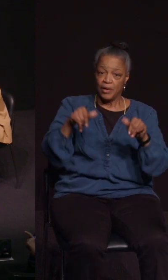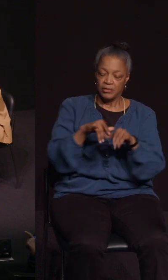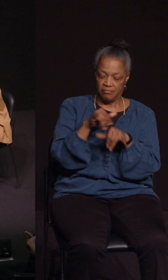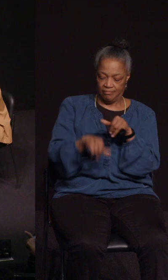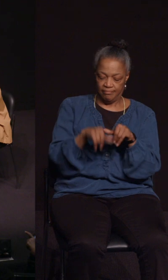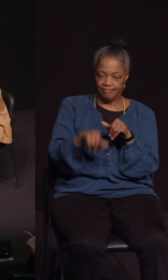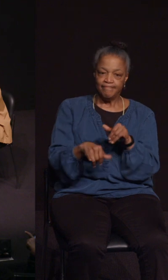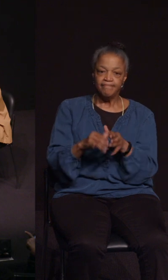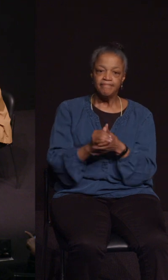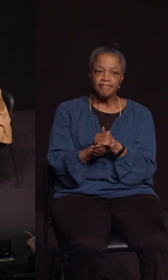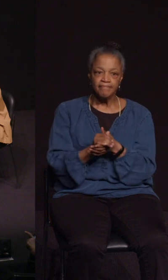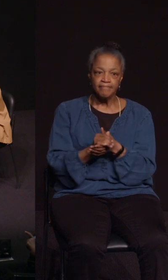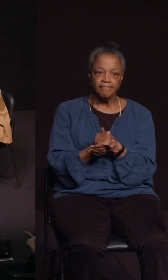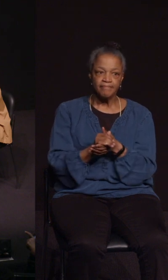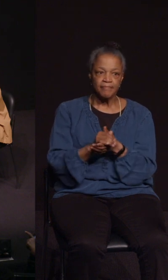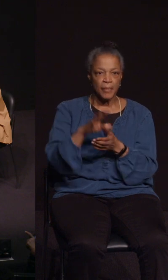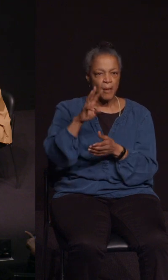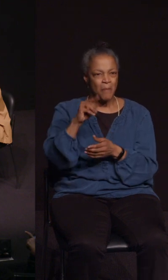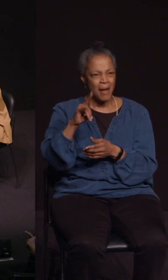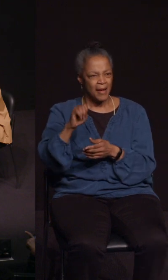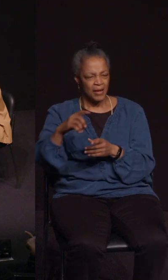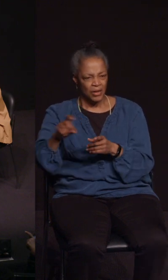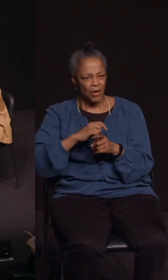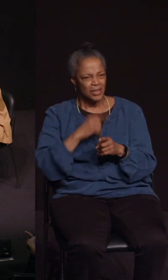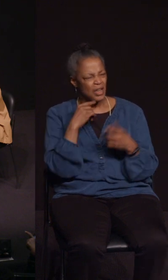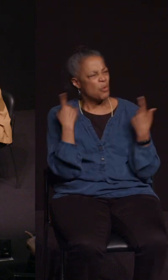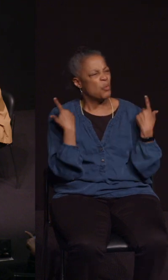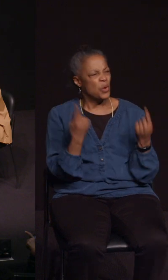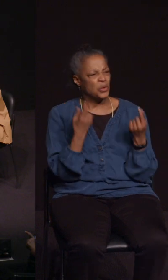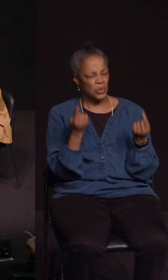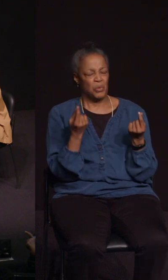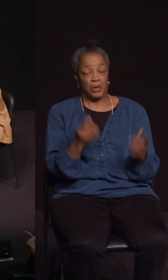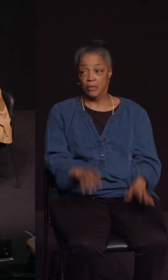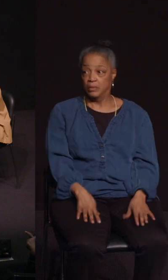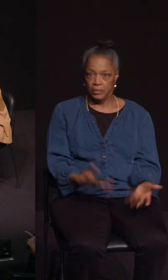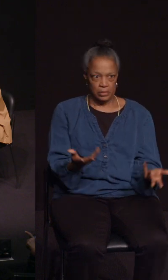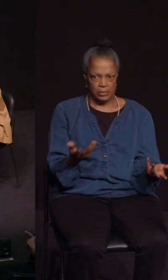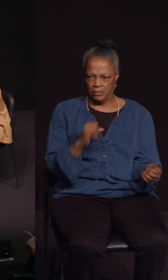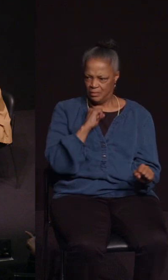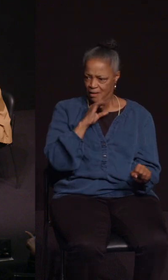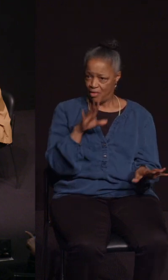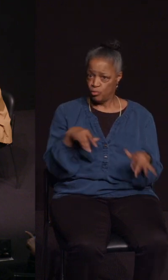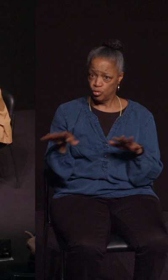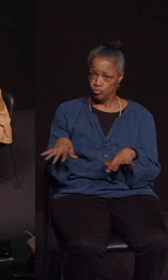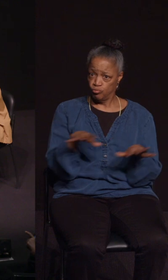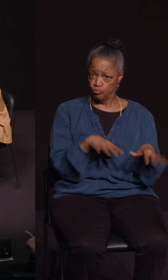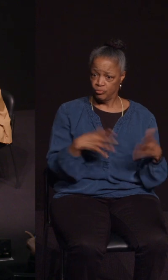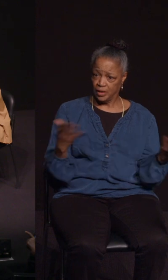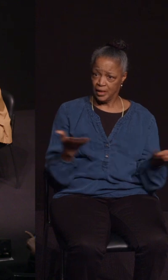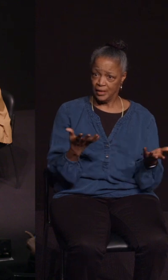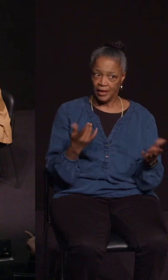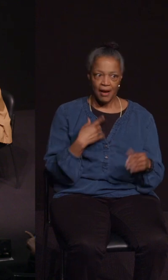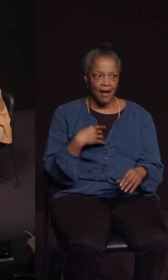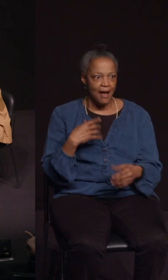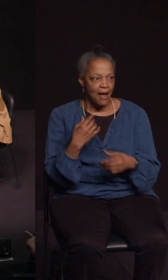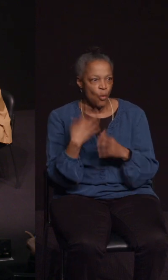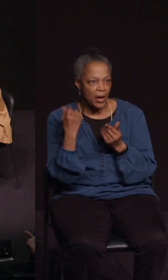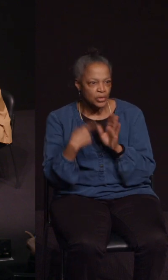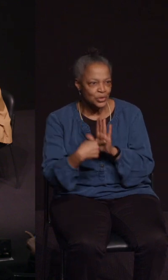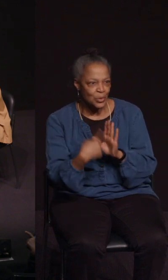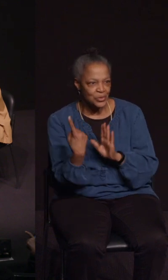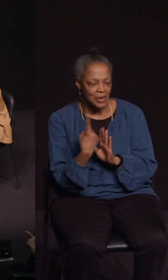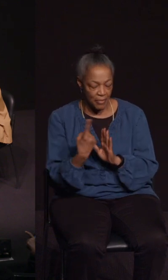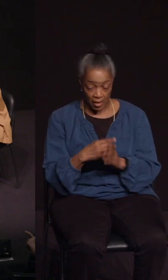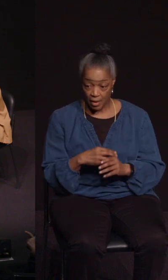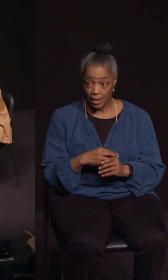And he called us, and he was like, what y'all doing? We like, nothing. We just over here chilling. He was like, I got something to show y'all.